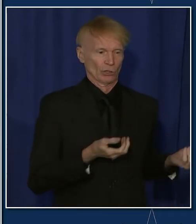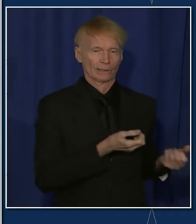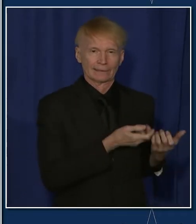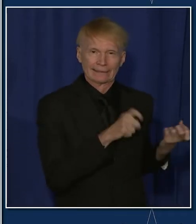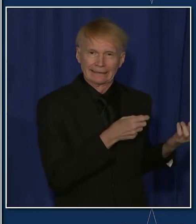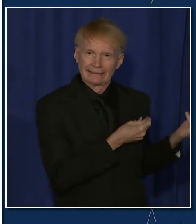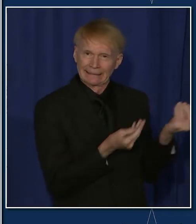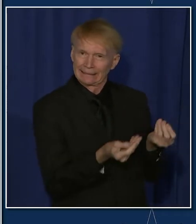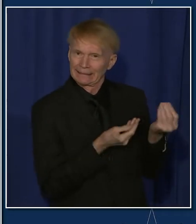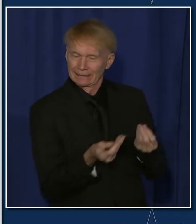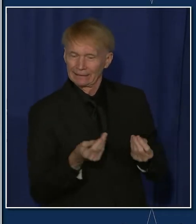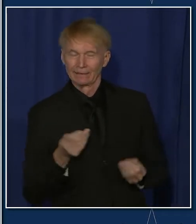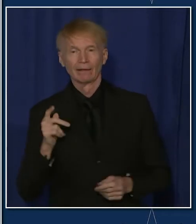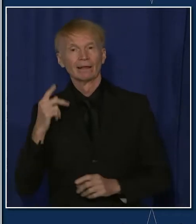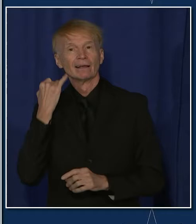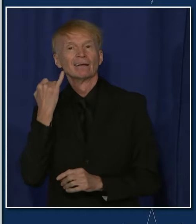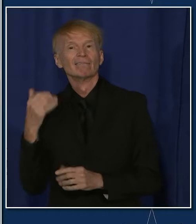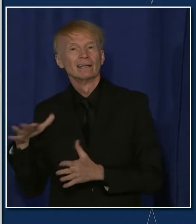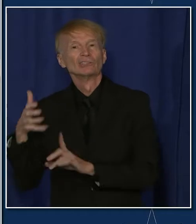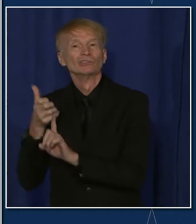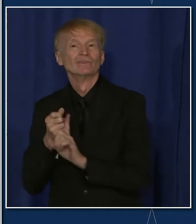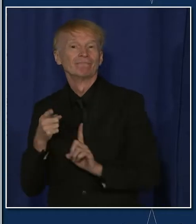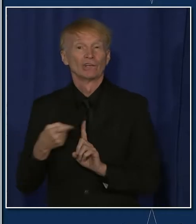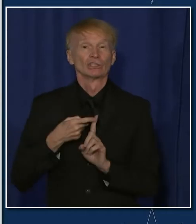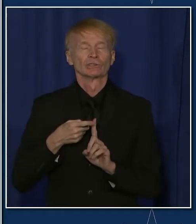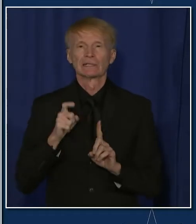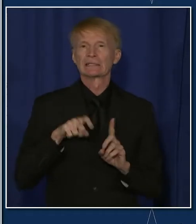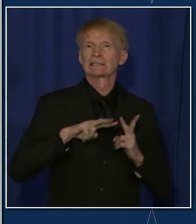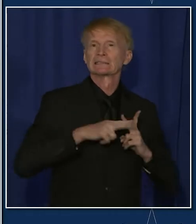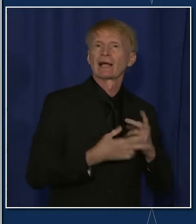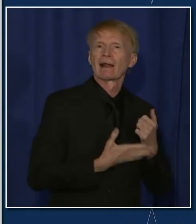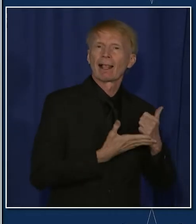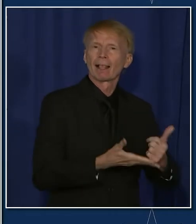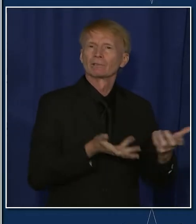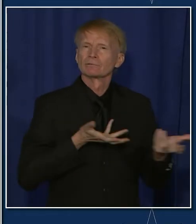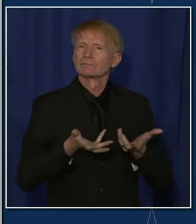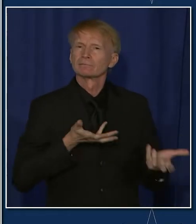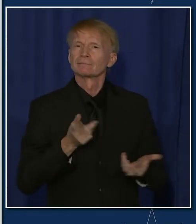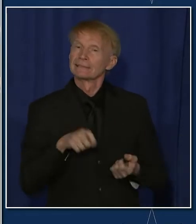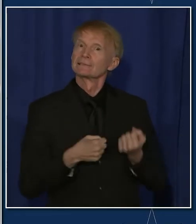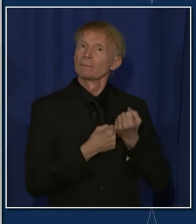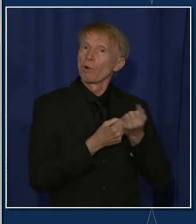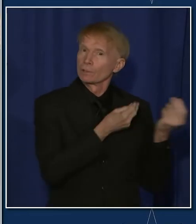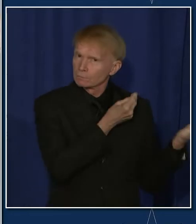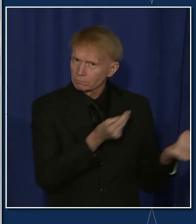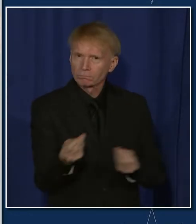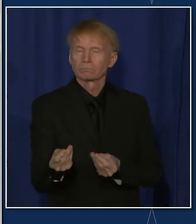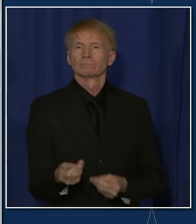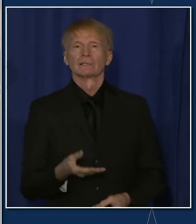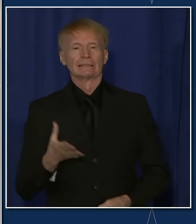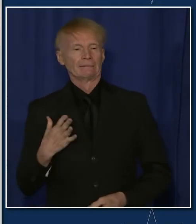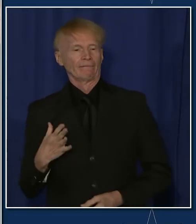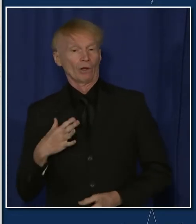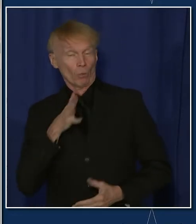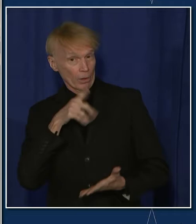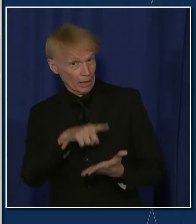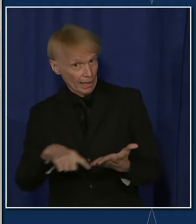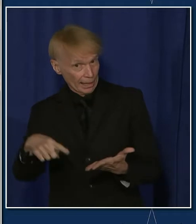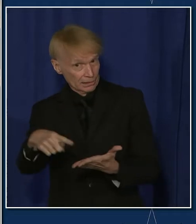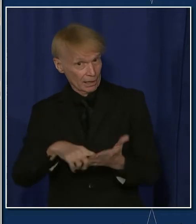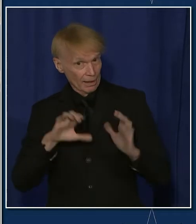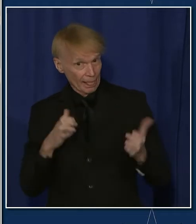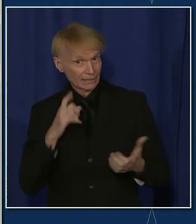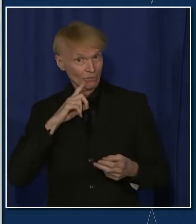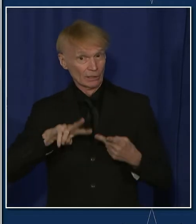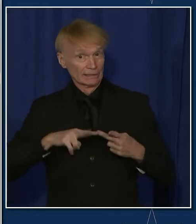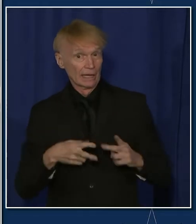have their first shot, if they need help with the second shot, we will also provide that support. I've gotten questions before, are we planning to cancel classes for the second shot? We are